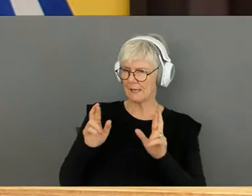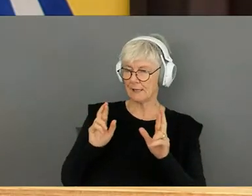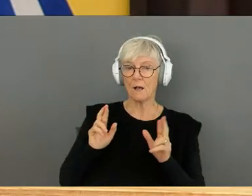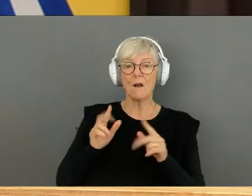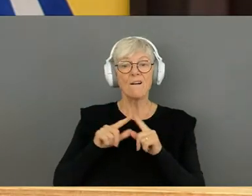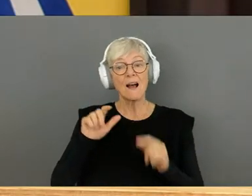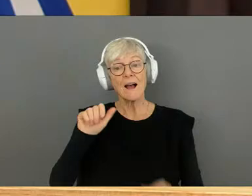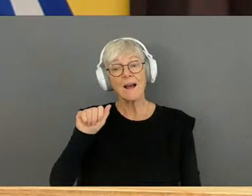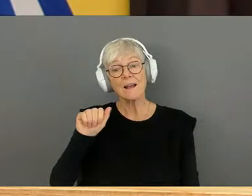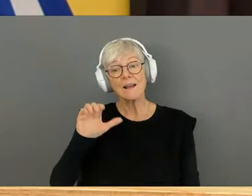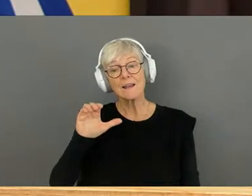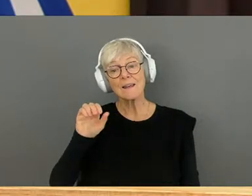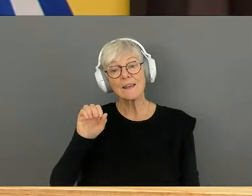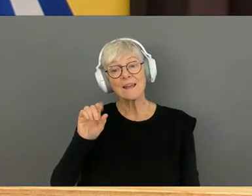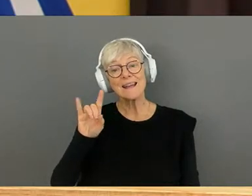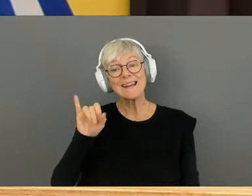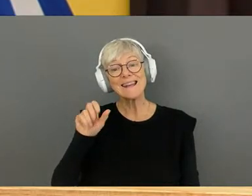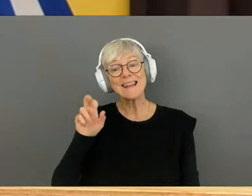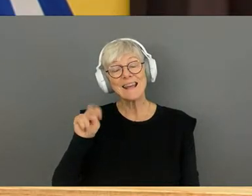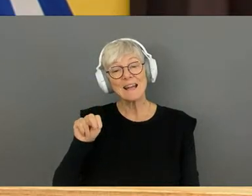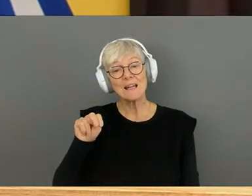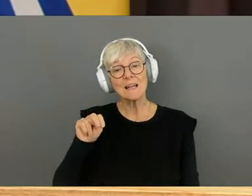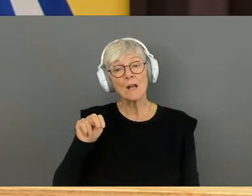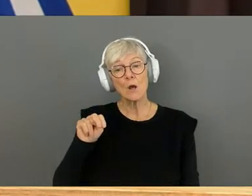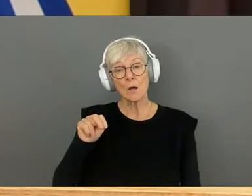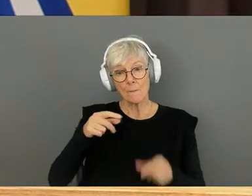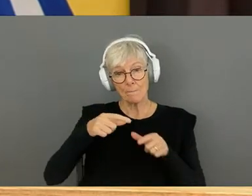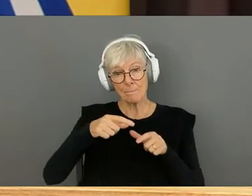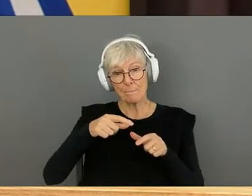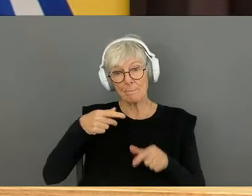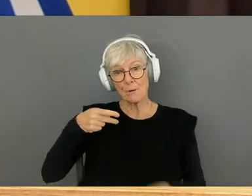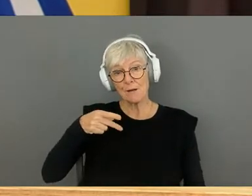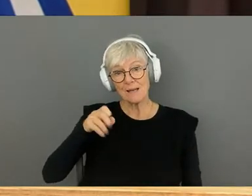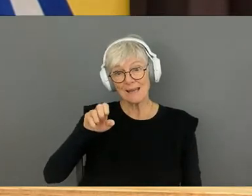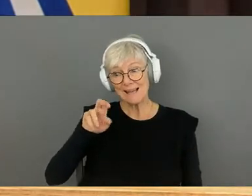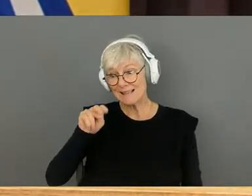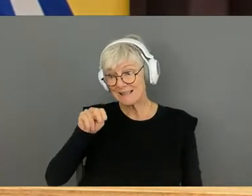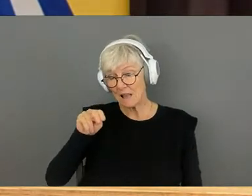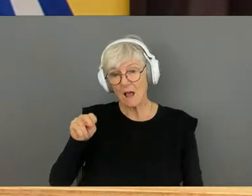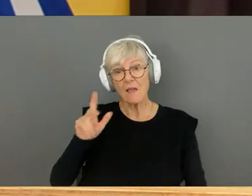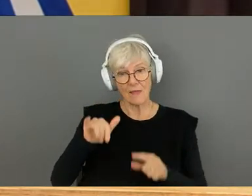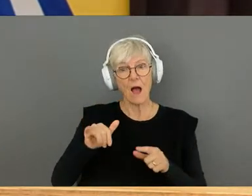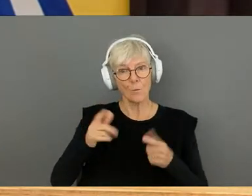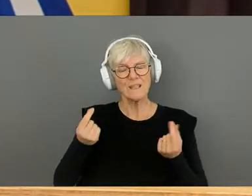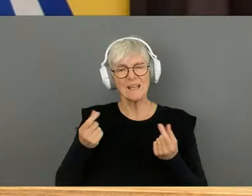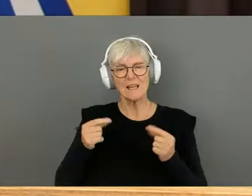where salt spray and those kinds of things. So we did a lot of work there after the